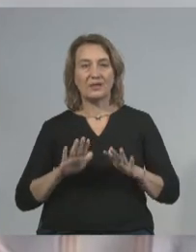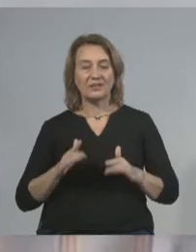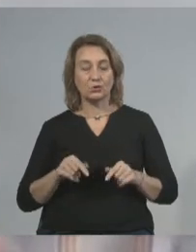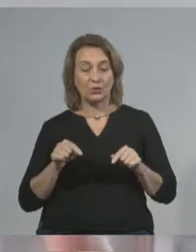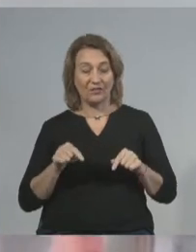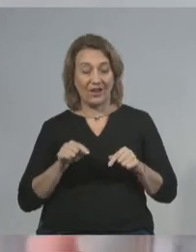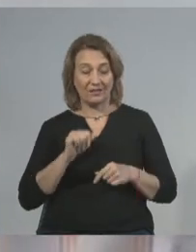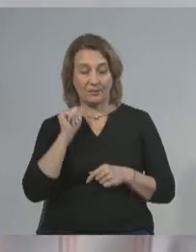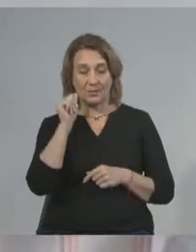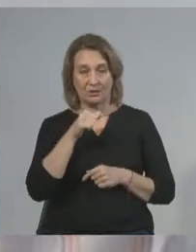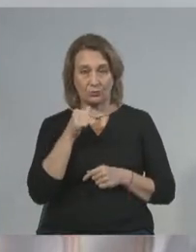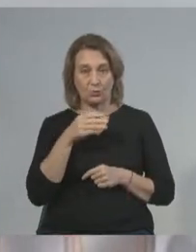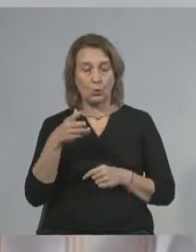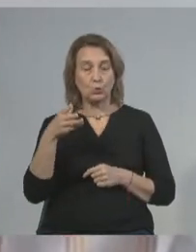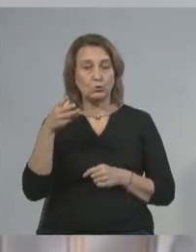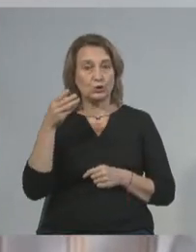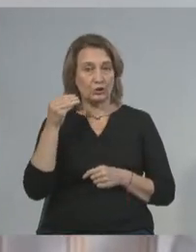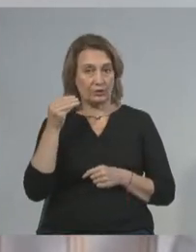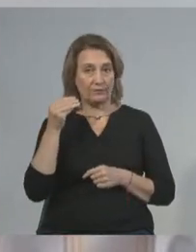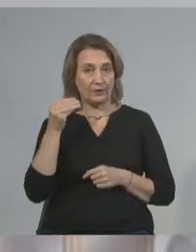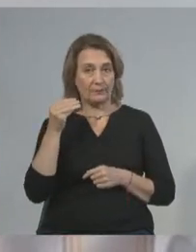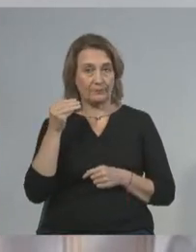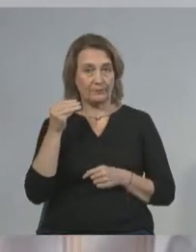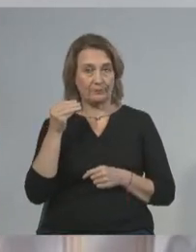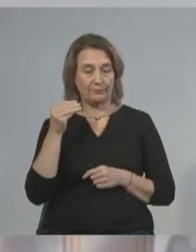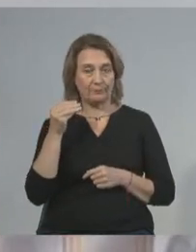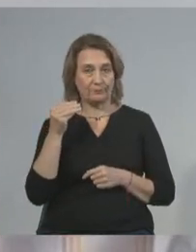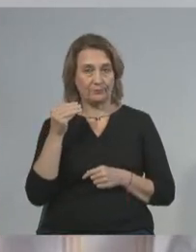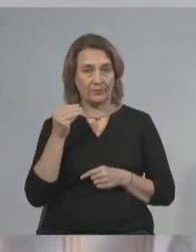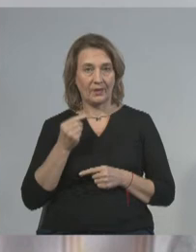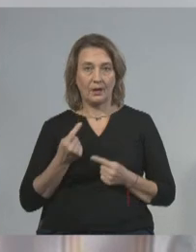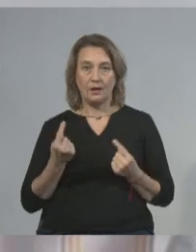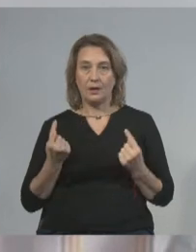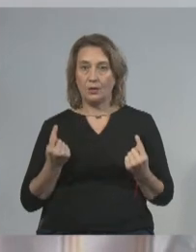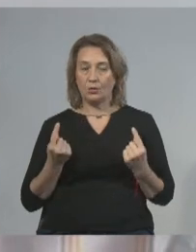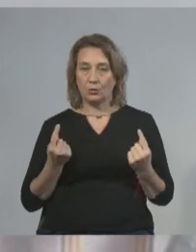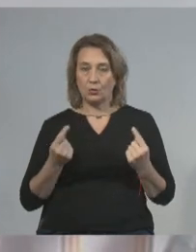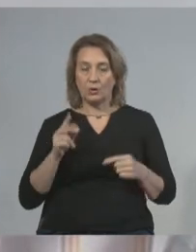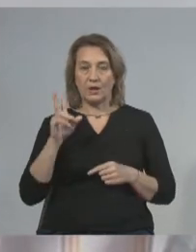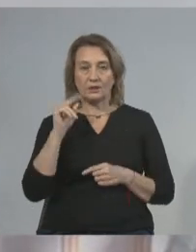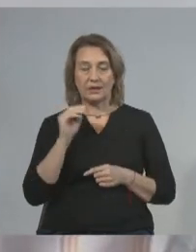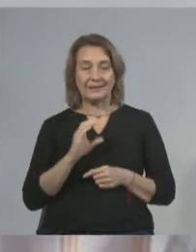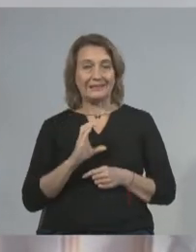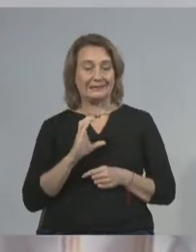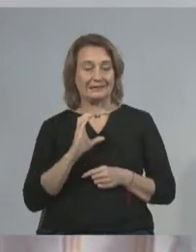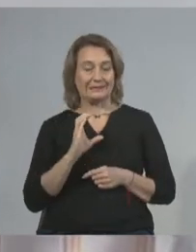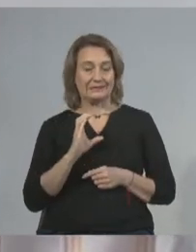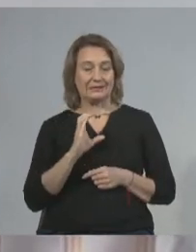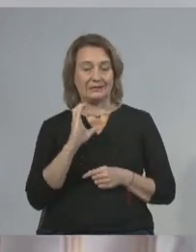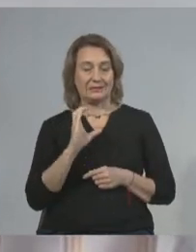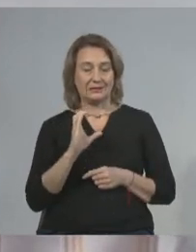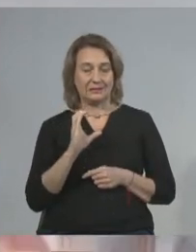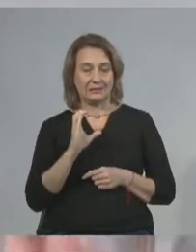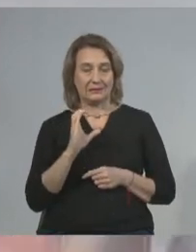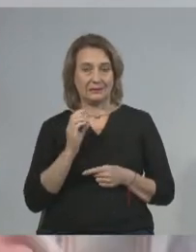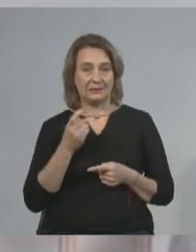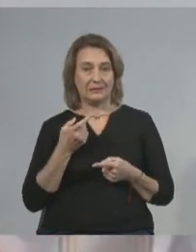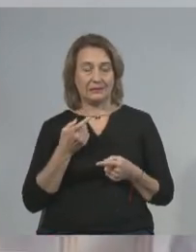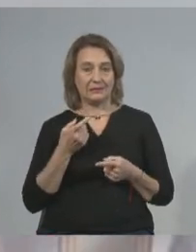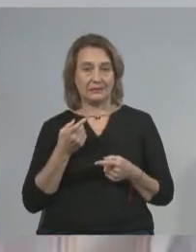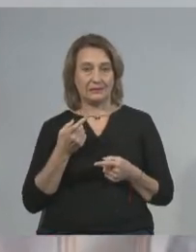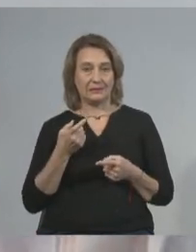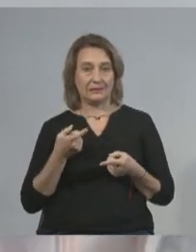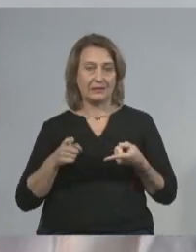what's especially what's happening this year since there are uh you